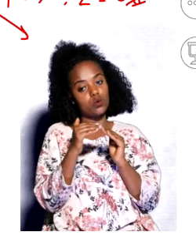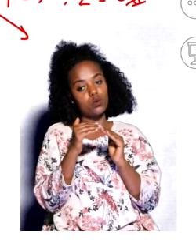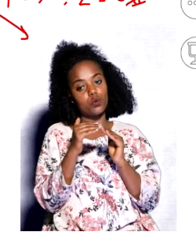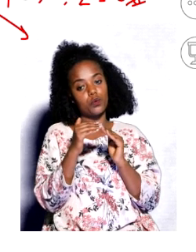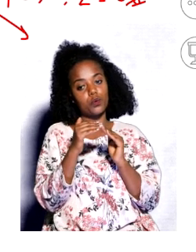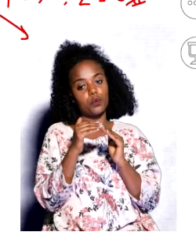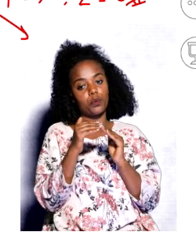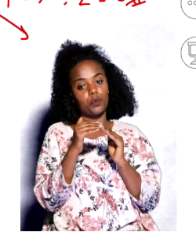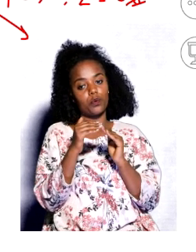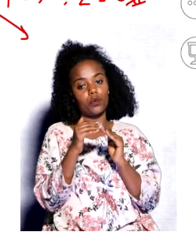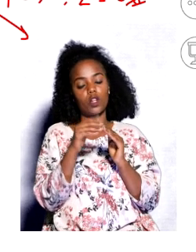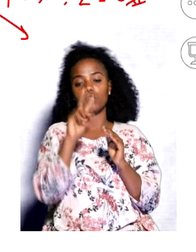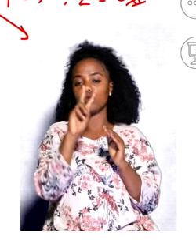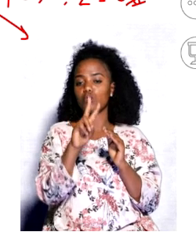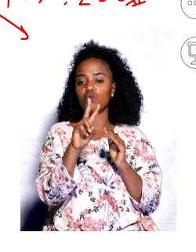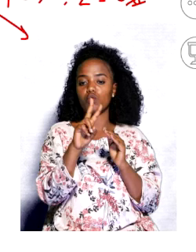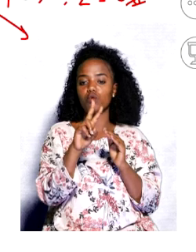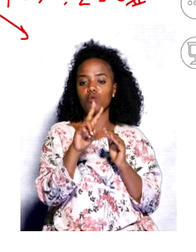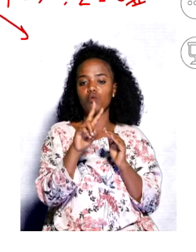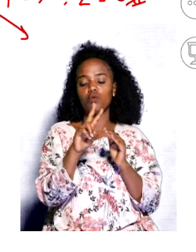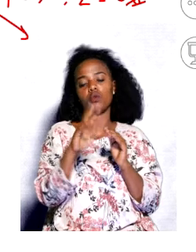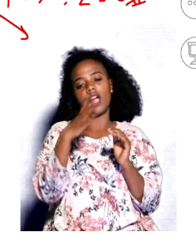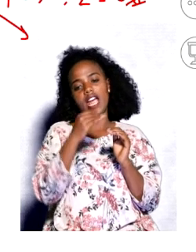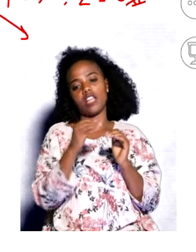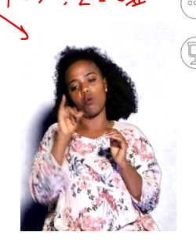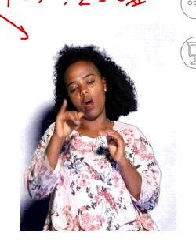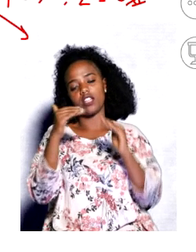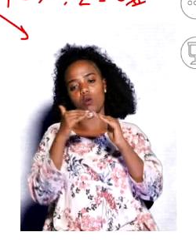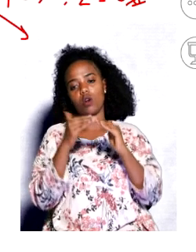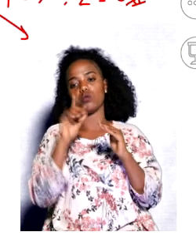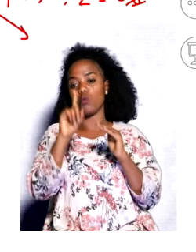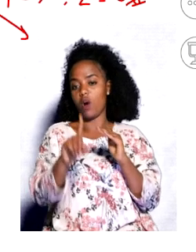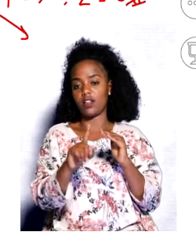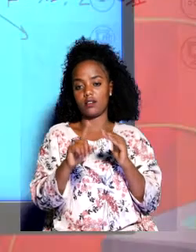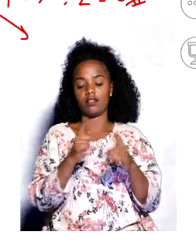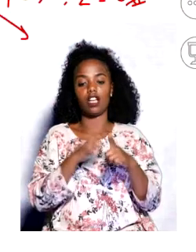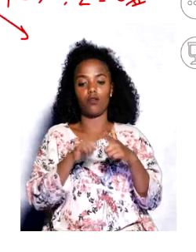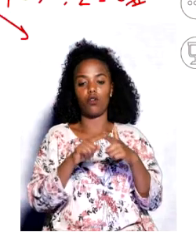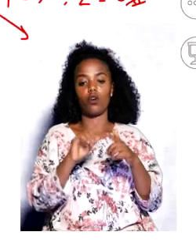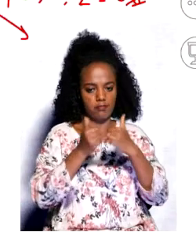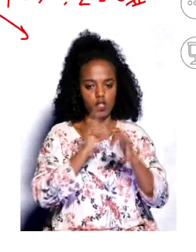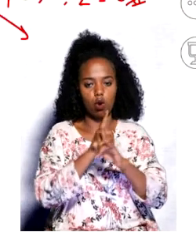x equals to 2 and y is equals to 1. Therefore, the solution,